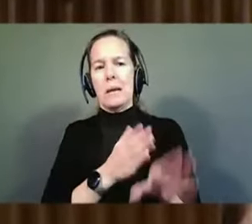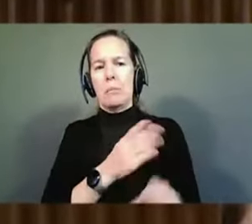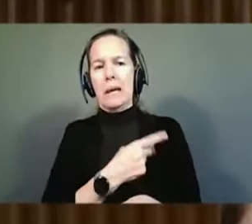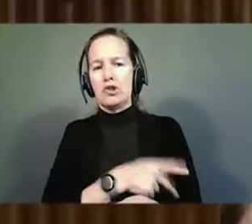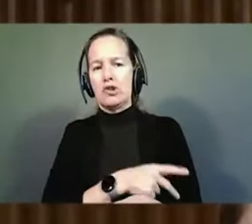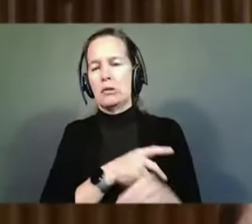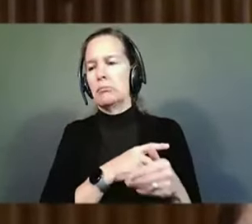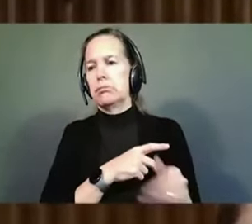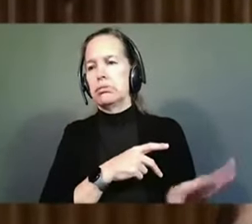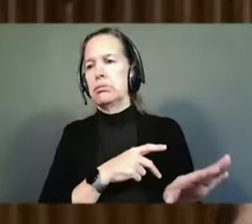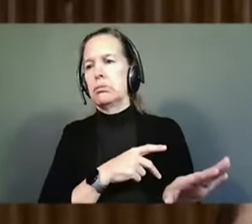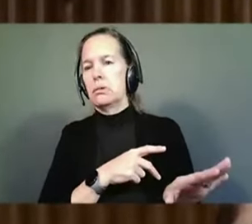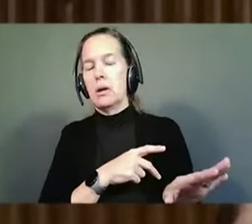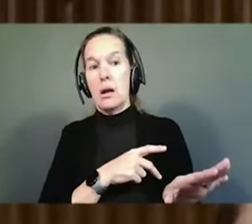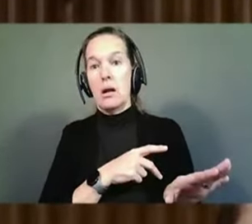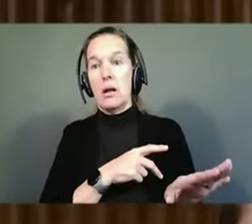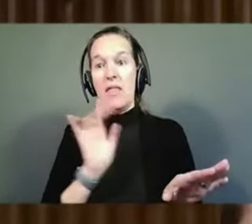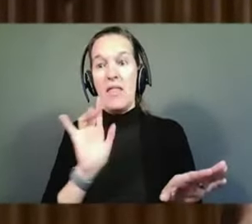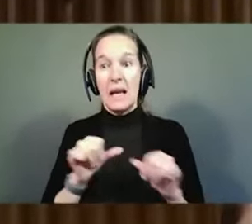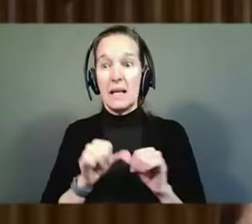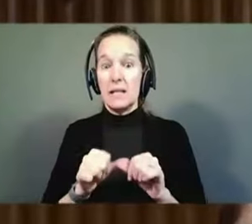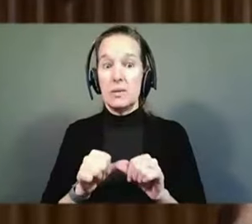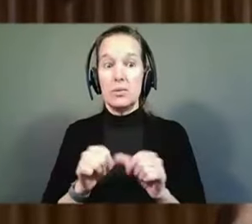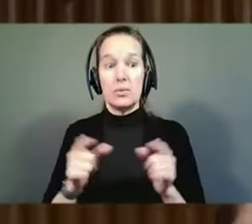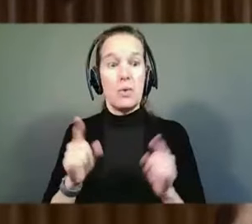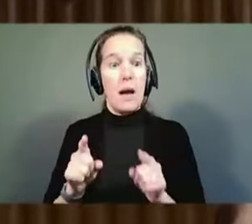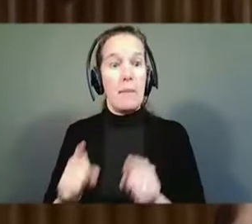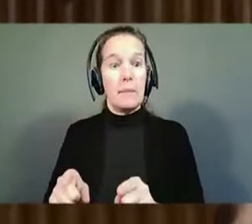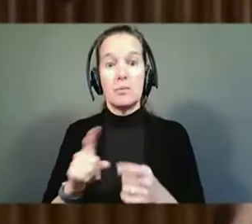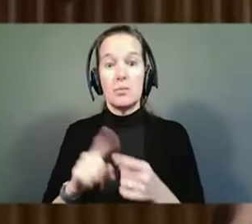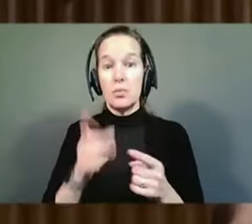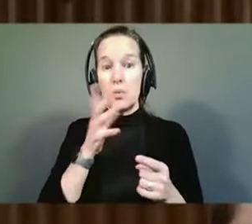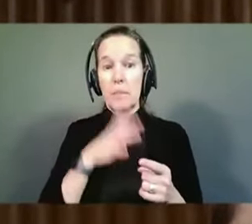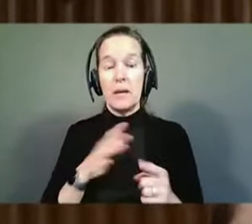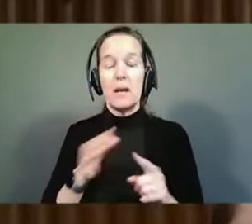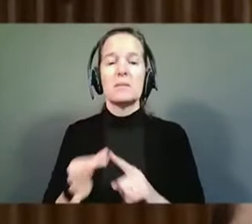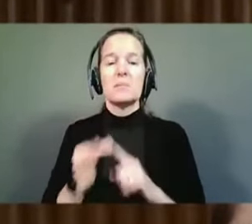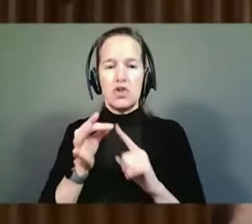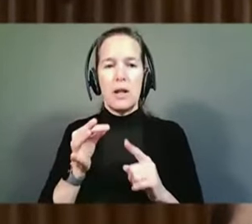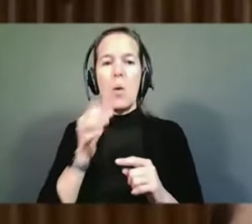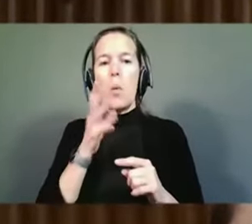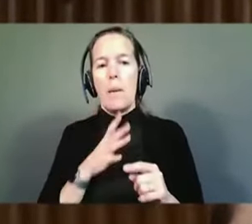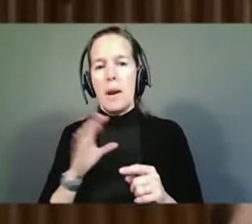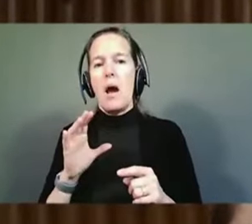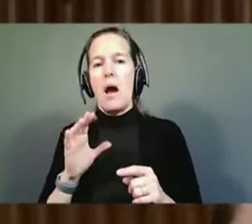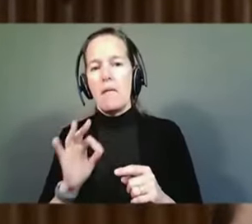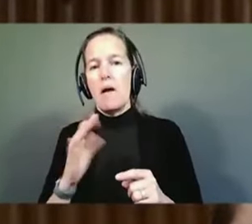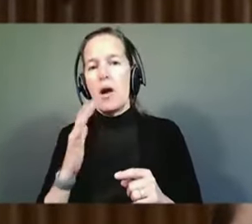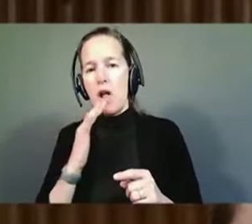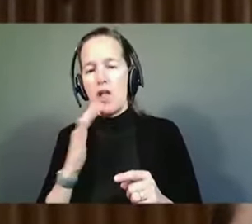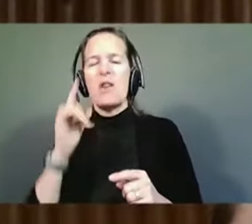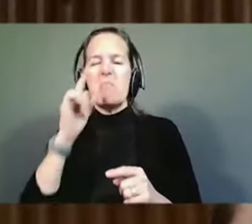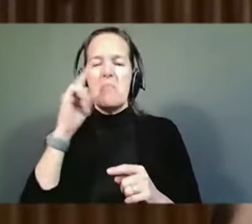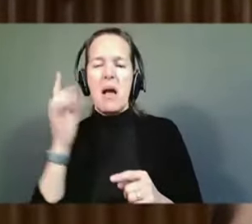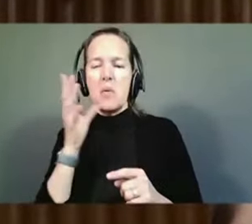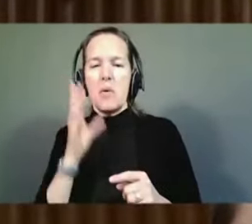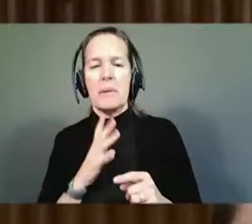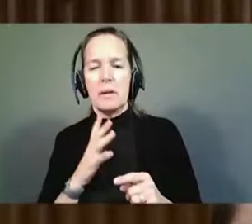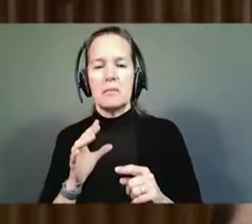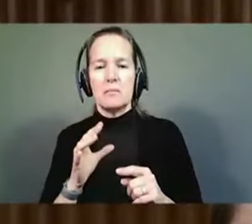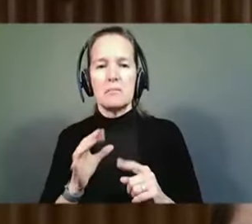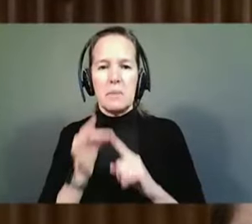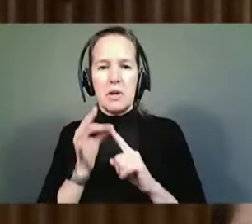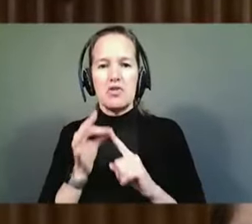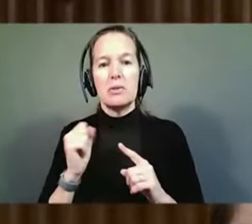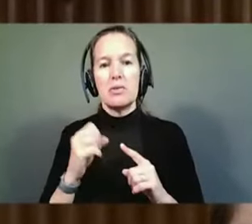That continues to happen to women, especially women of color, Black women especially. And I kept going back to the